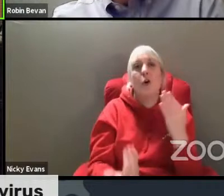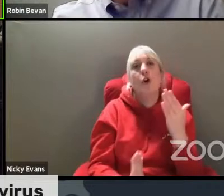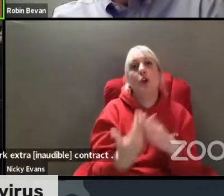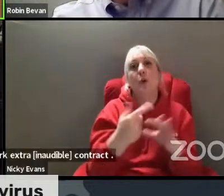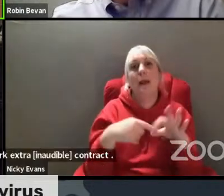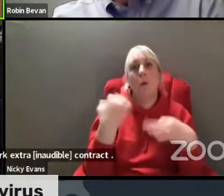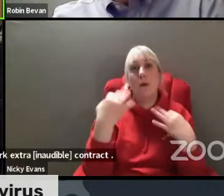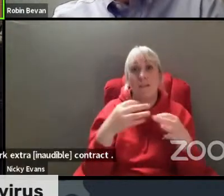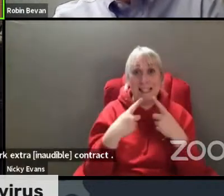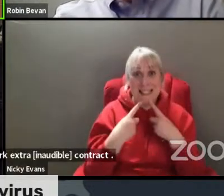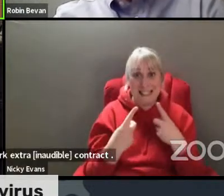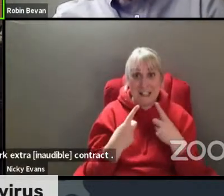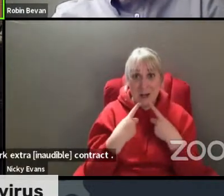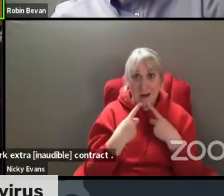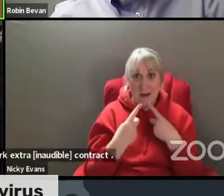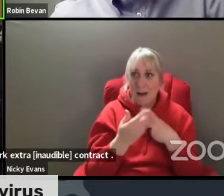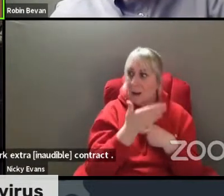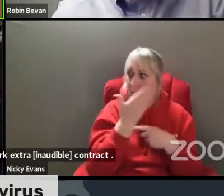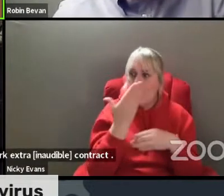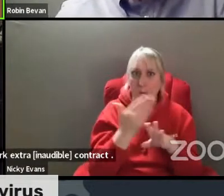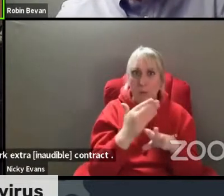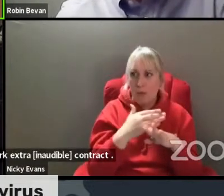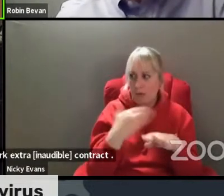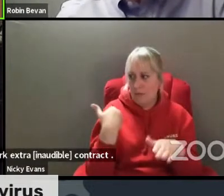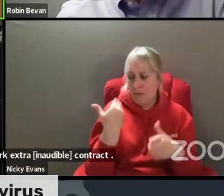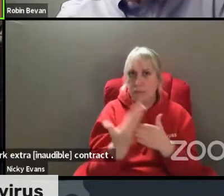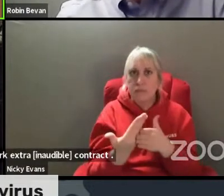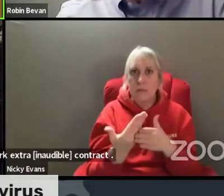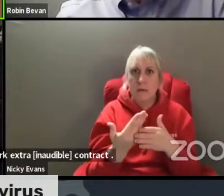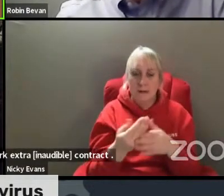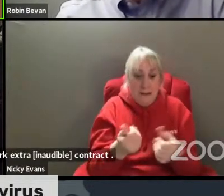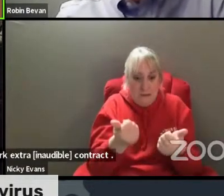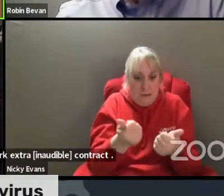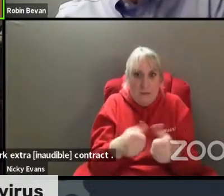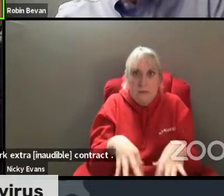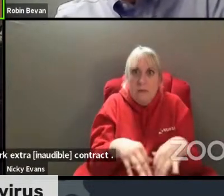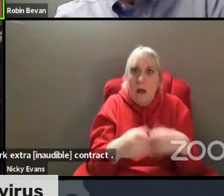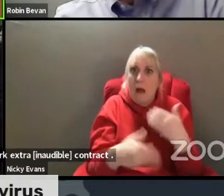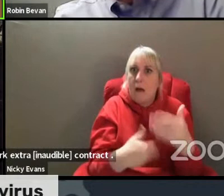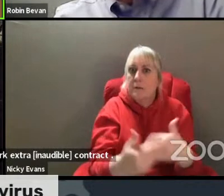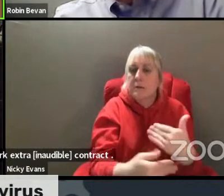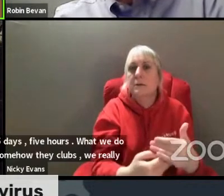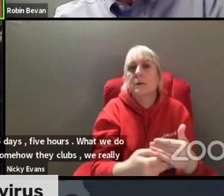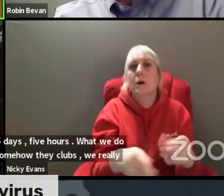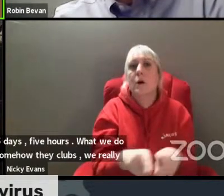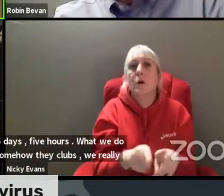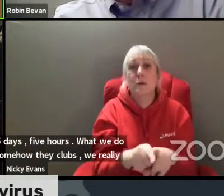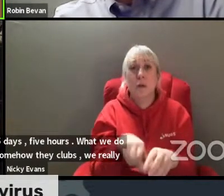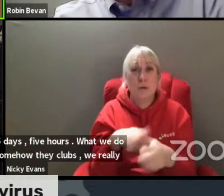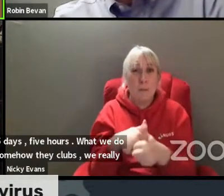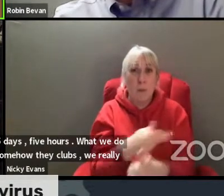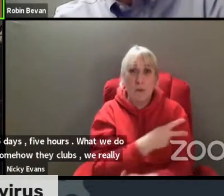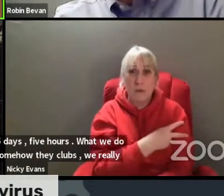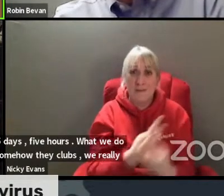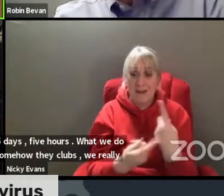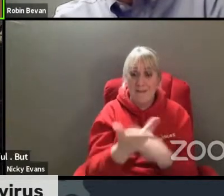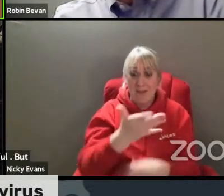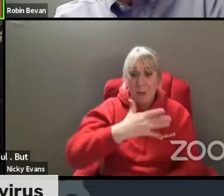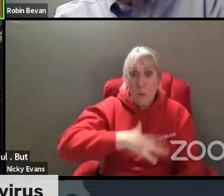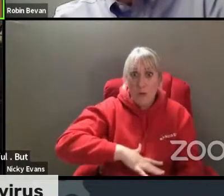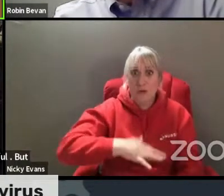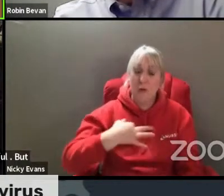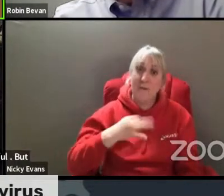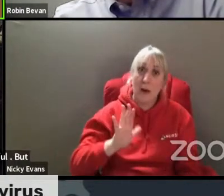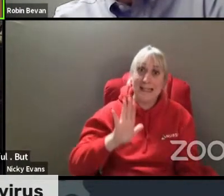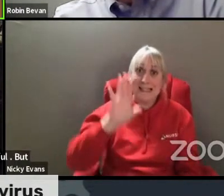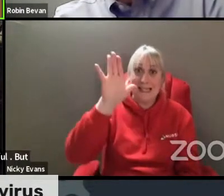haven't managed to get work in schools or colleges to work, for supply teachers, and for those teachers or support staff who want to volunteer and be paid